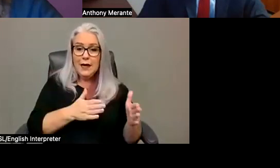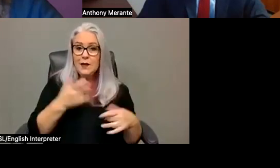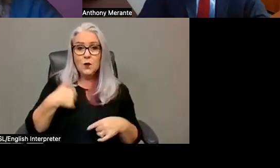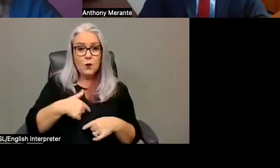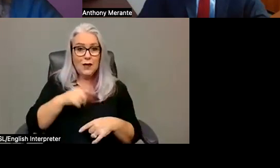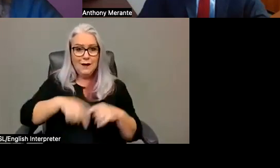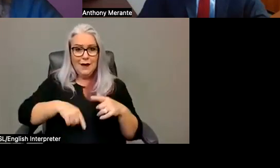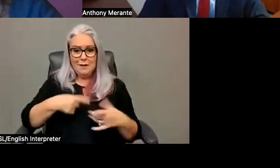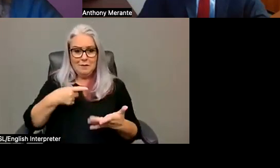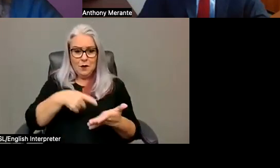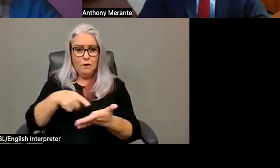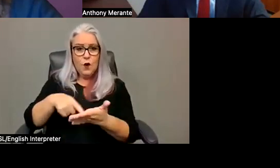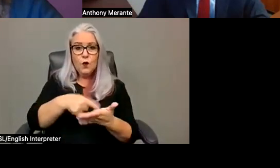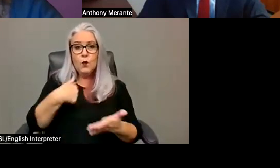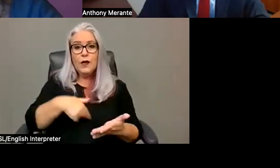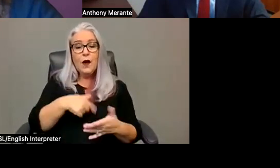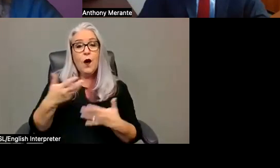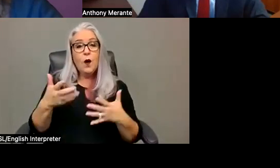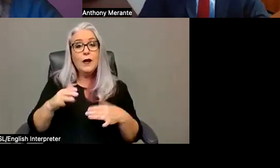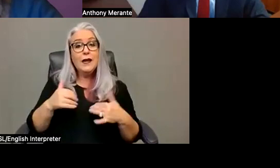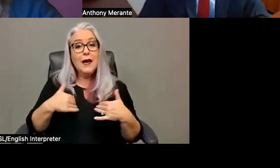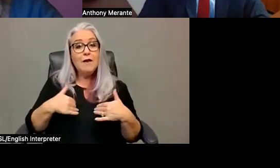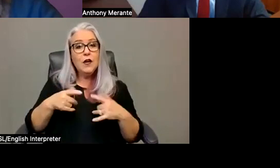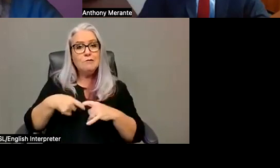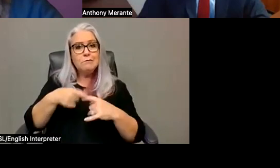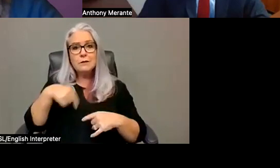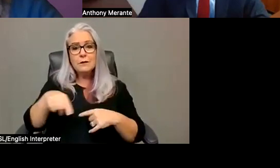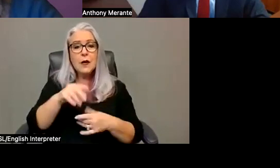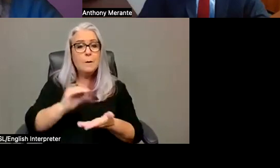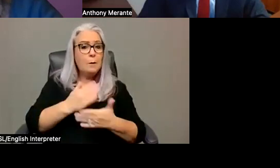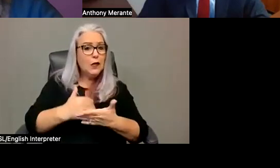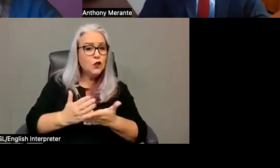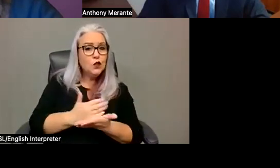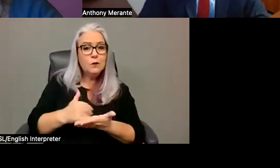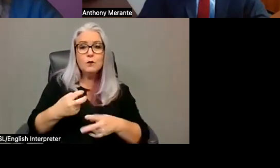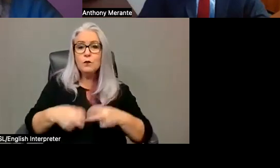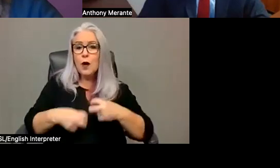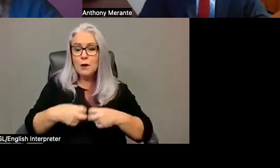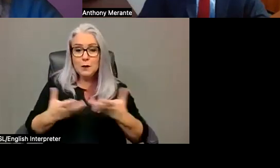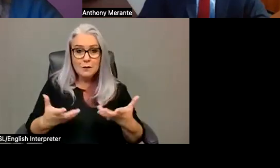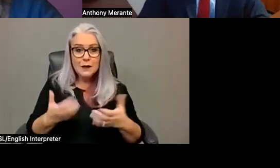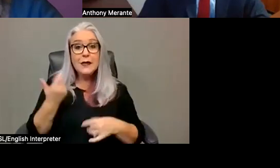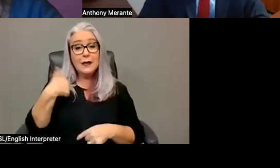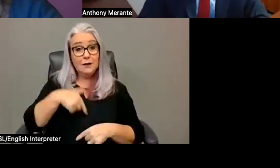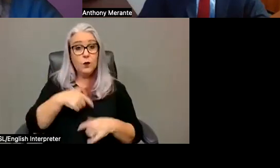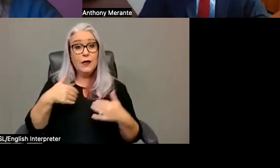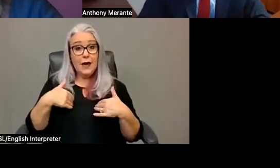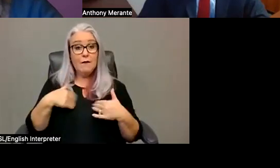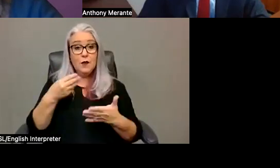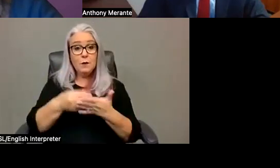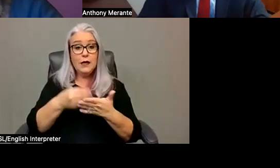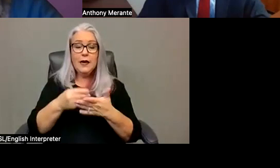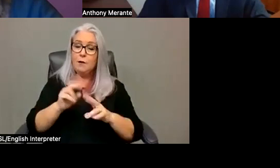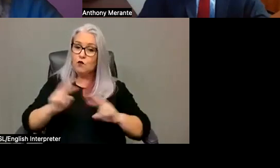have a pending budget problem coming up in a couple of years, and we can't afford $1 for somebody. If we have the money, I'm ready to take care of